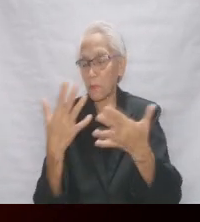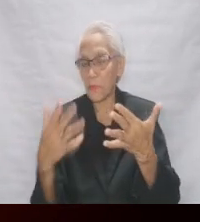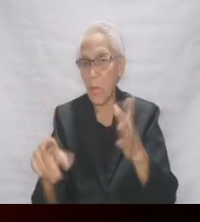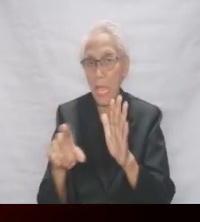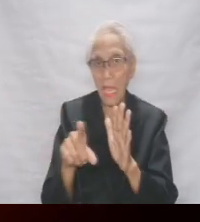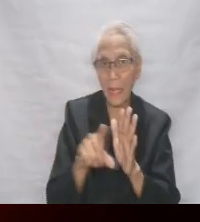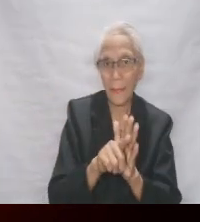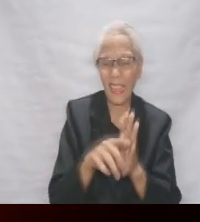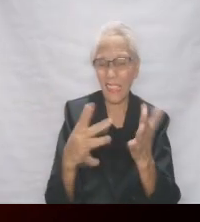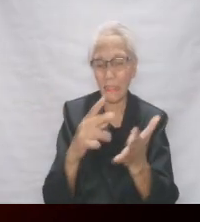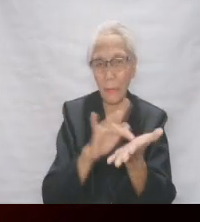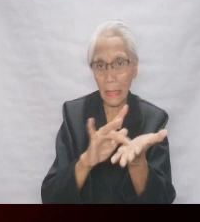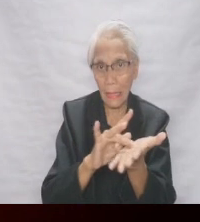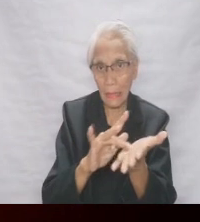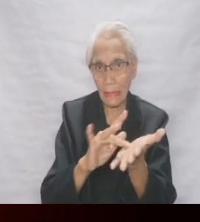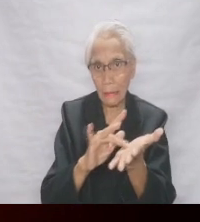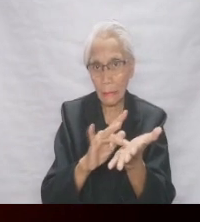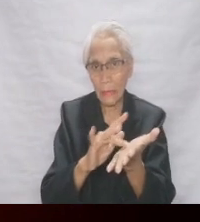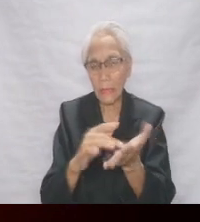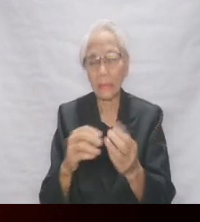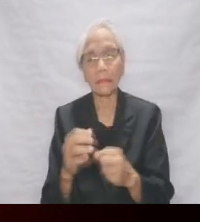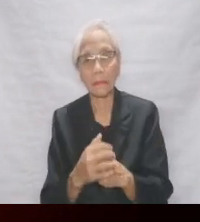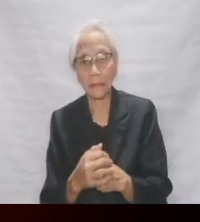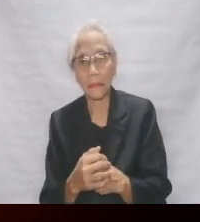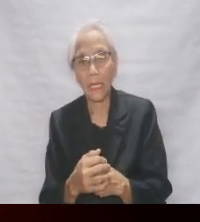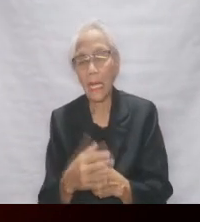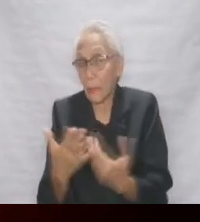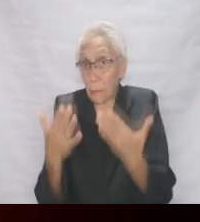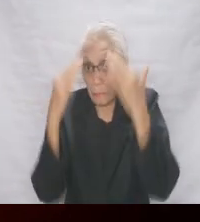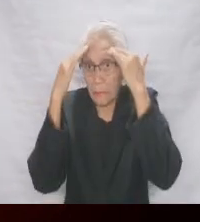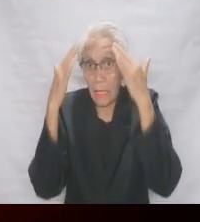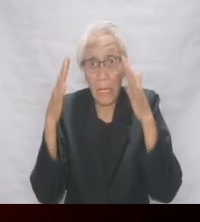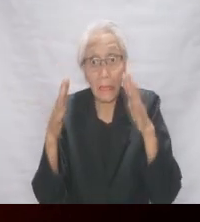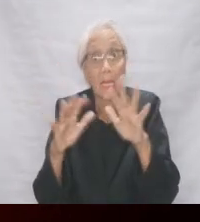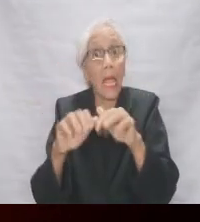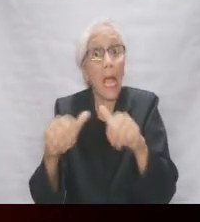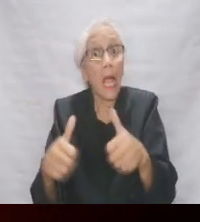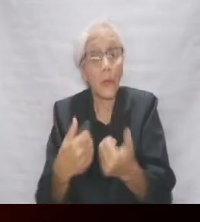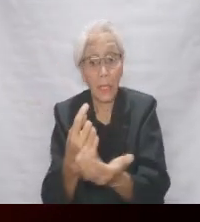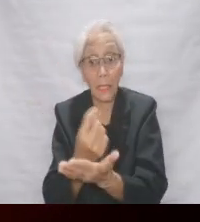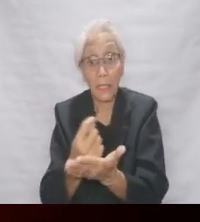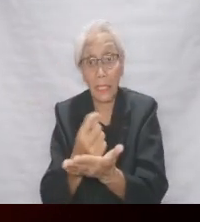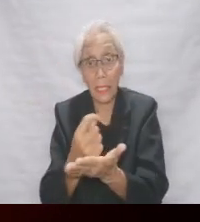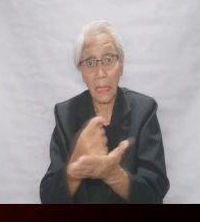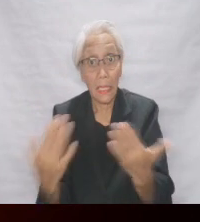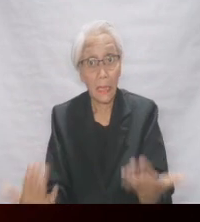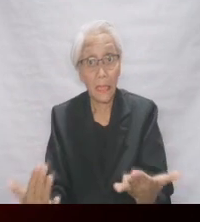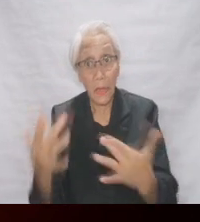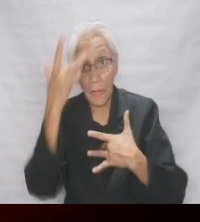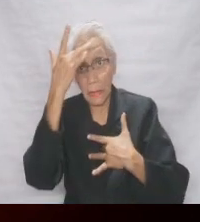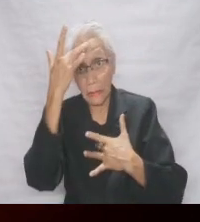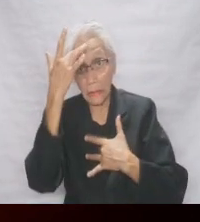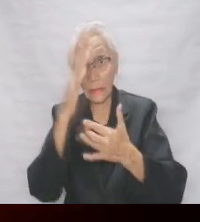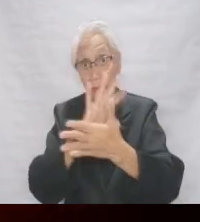treatment and prescribed medications. Naku po, hindi natin alam how they are treating now yung mga